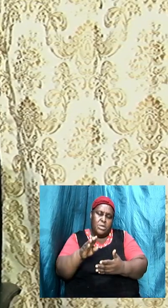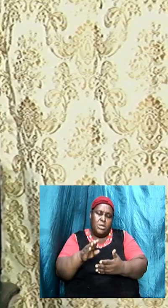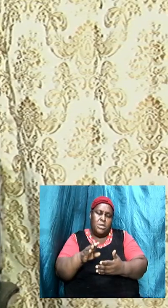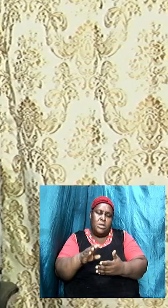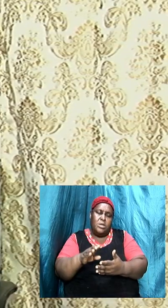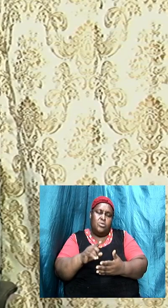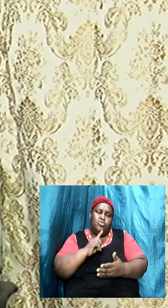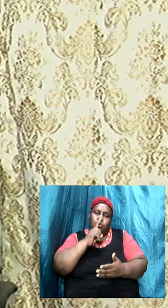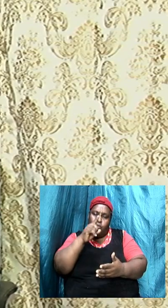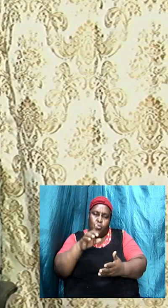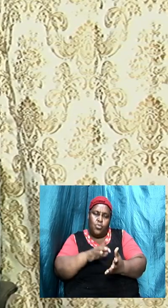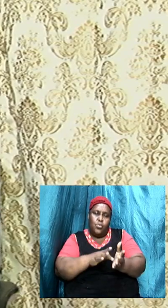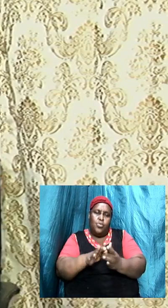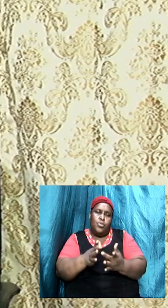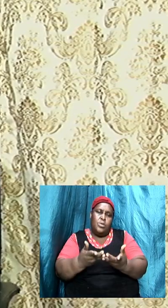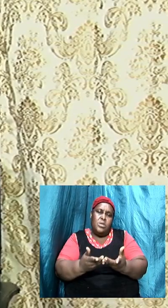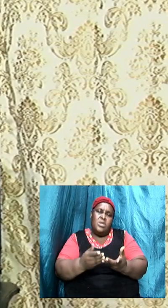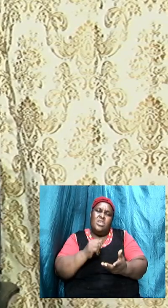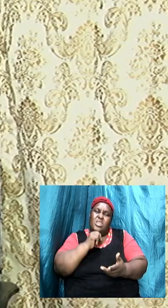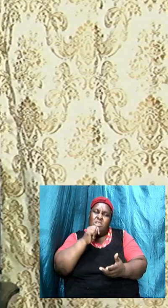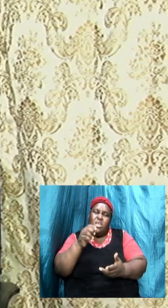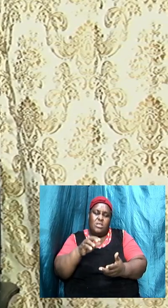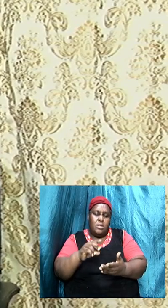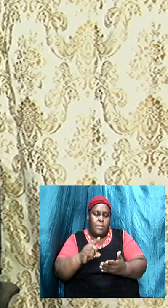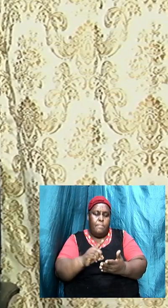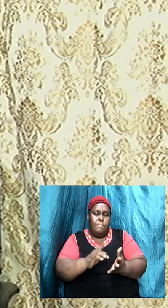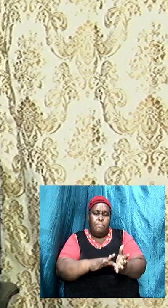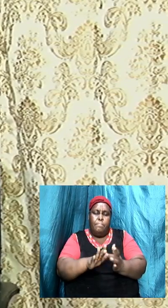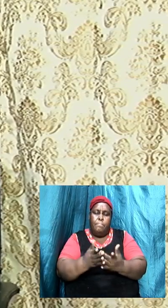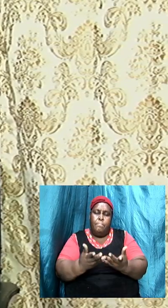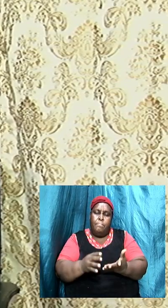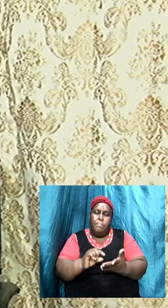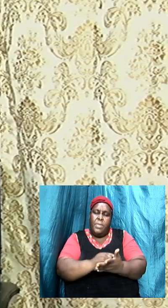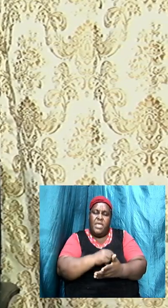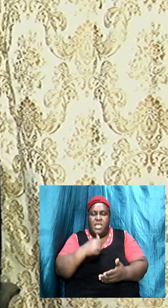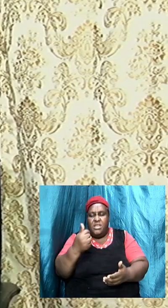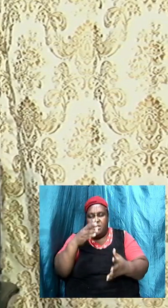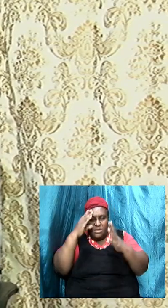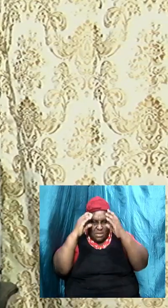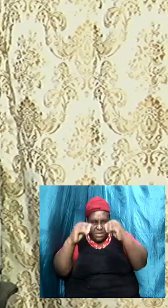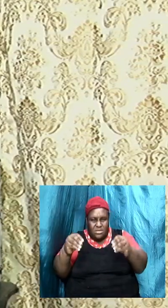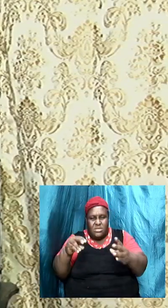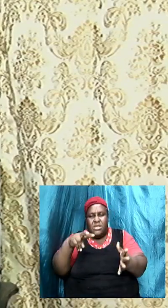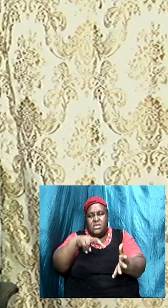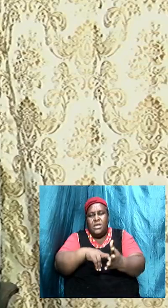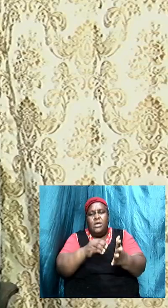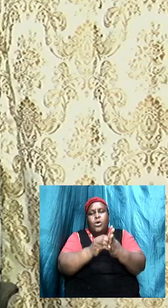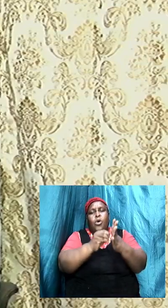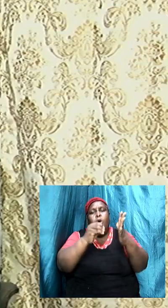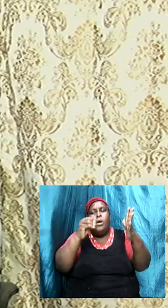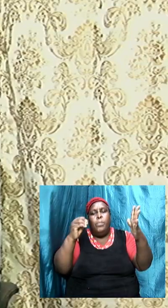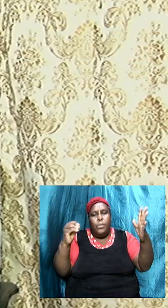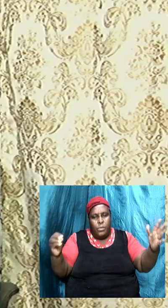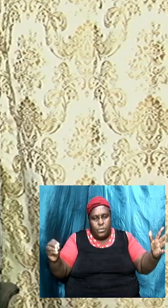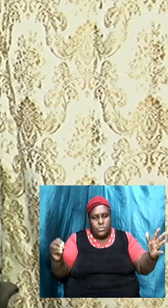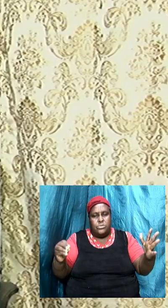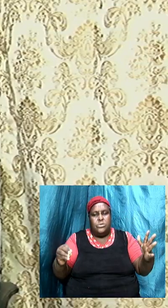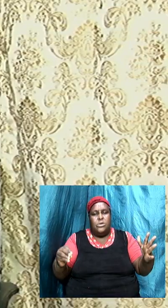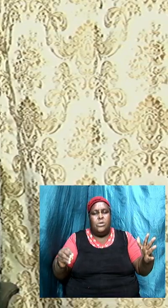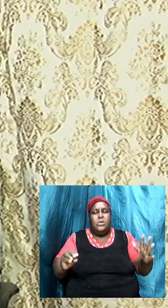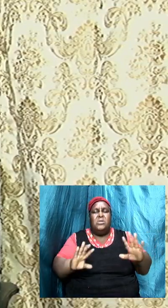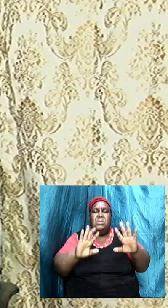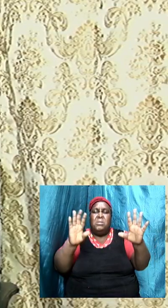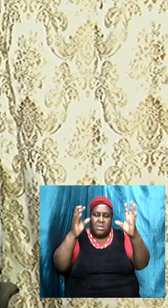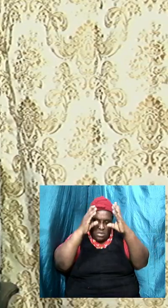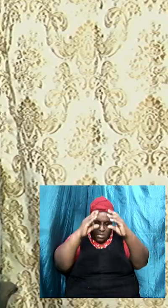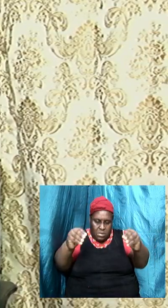An unbiblical doctrine is any teaching that stands opposed to the clear teaching of the